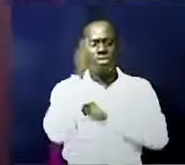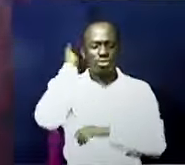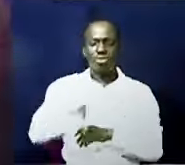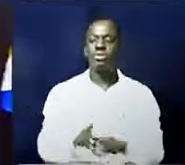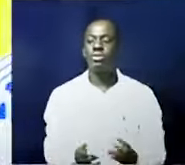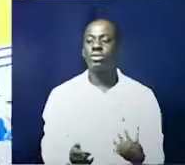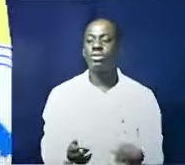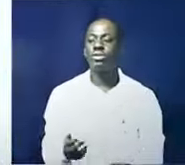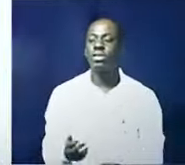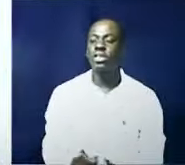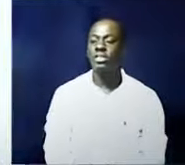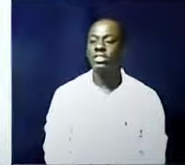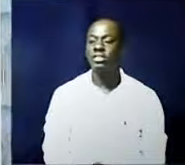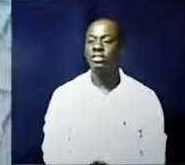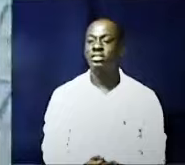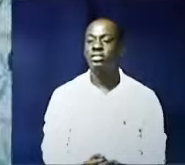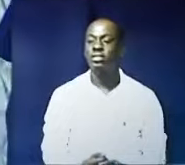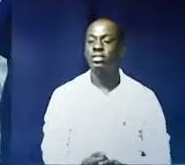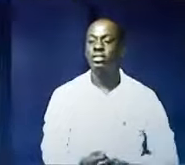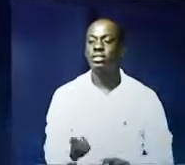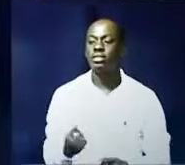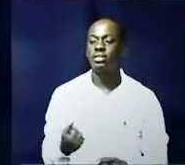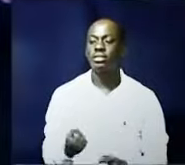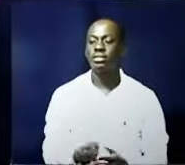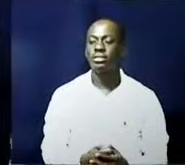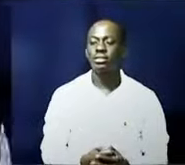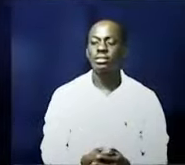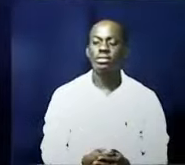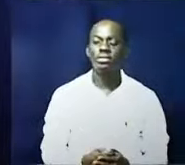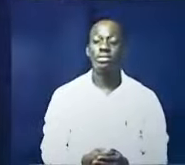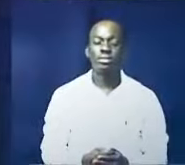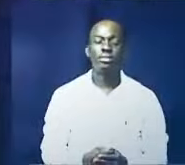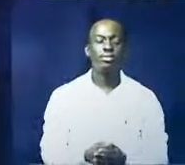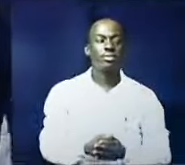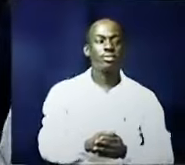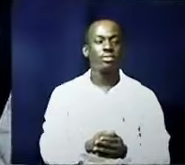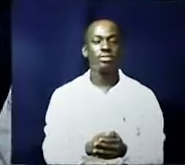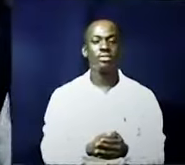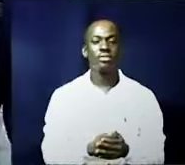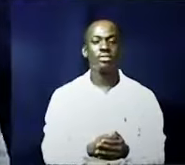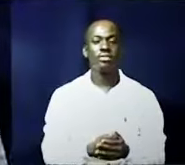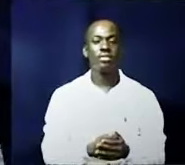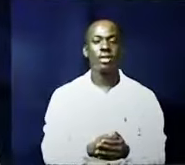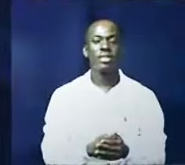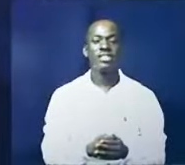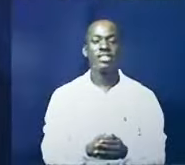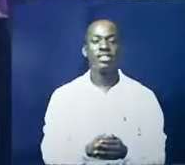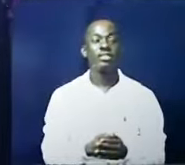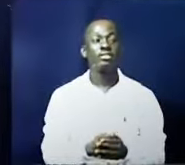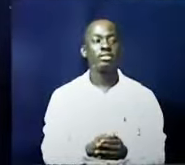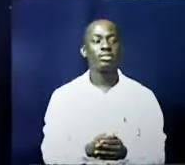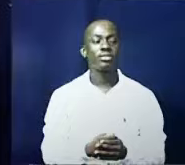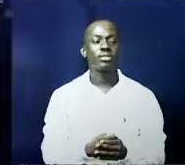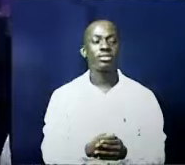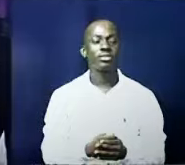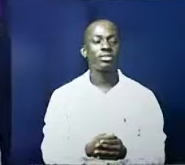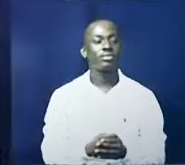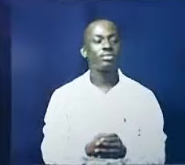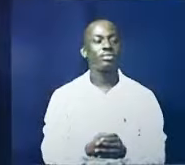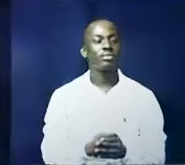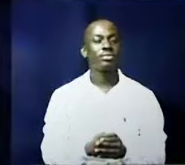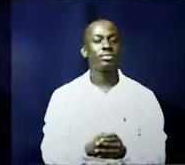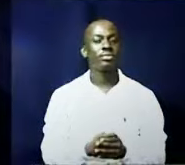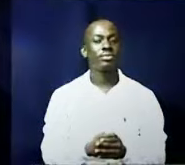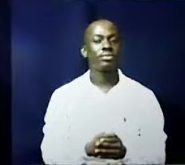wa dream e beti miawo baby ana baby fofro and so the can say to apno ni nemu na ma wa dream en si nyankopon